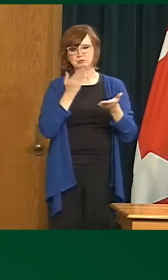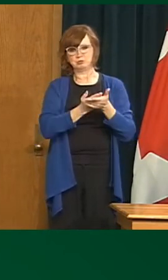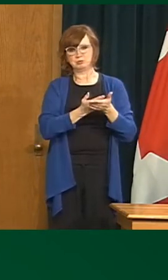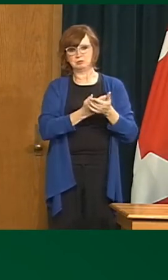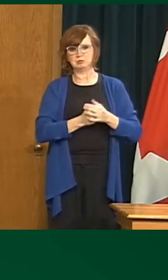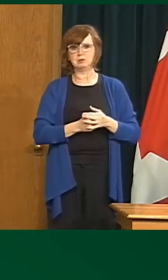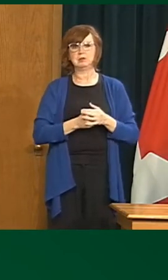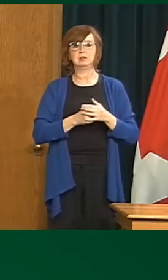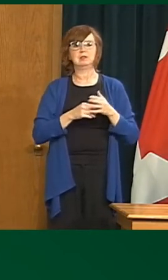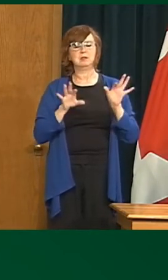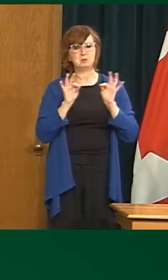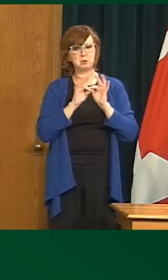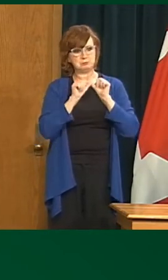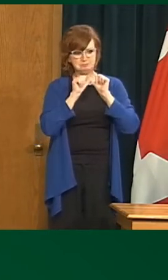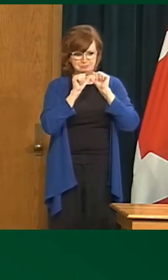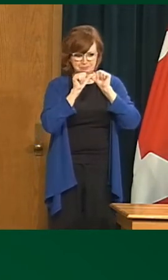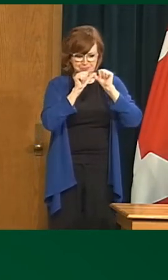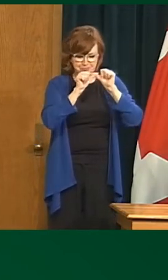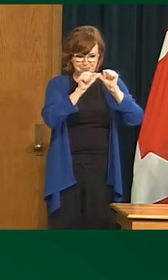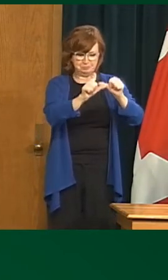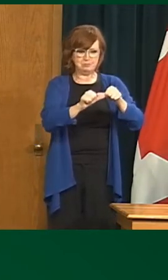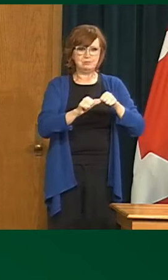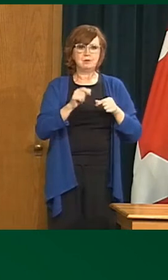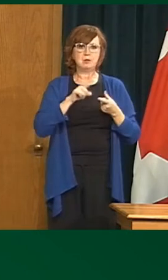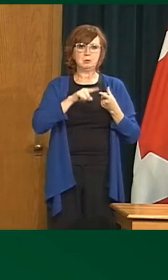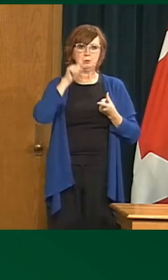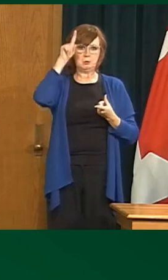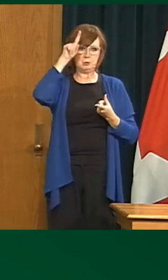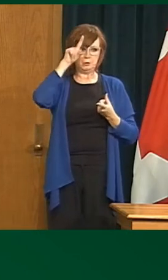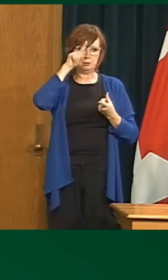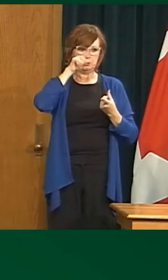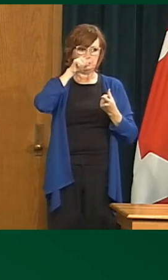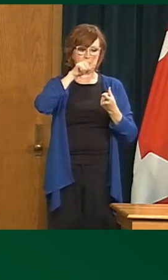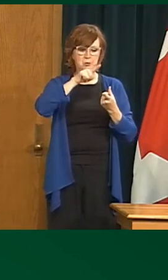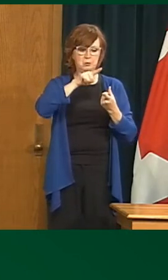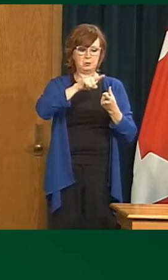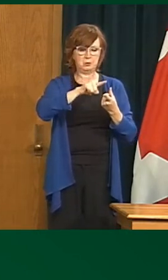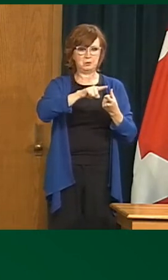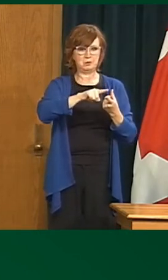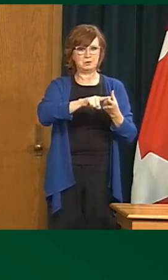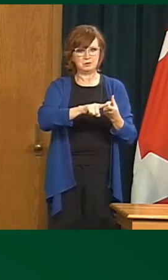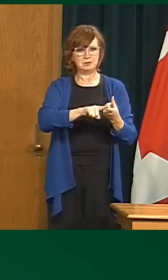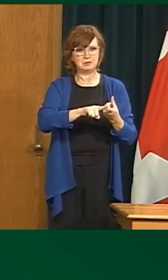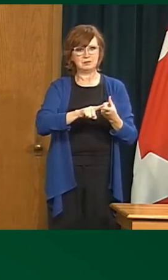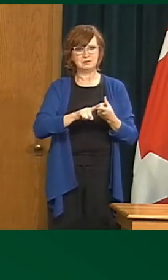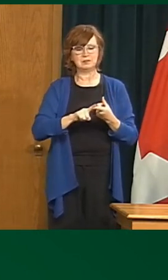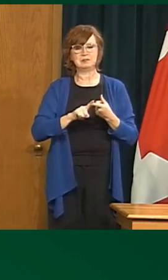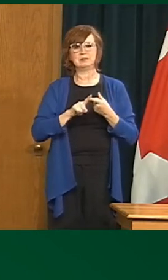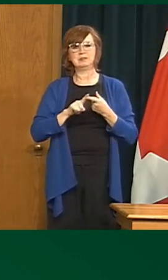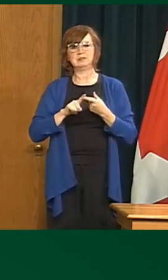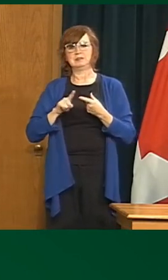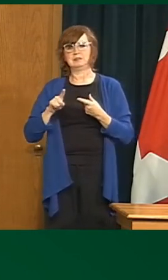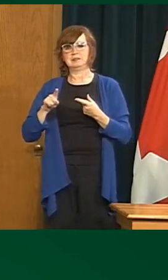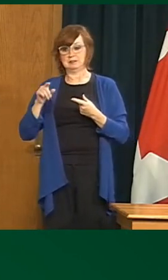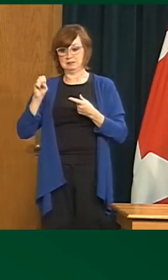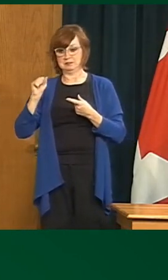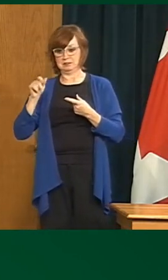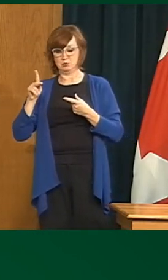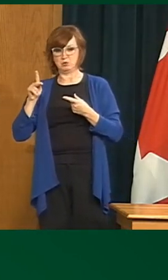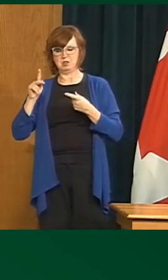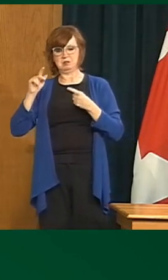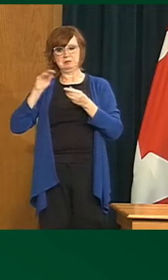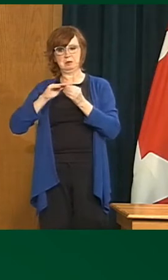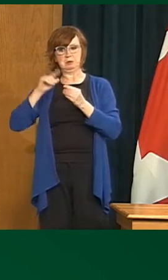so that it finally, you know, settles down to and comes to the same level as the rest of Saskatchewan. And that, of course, is the other story,